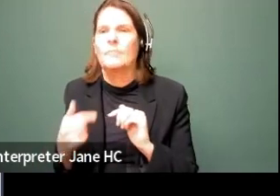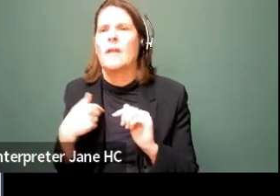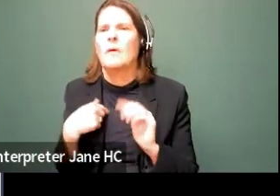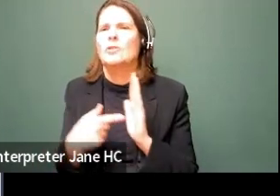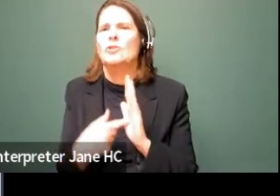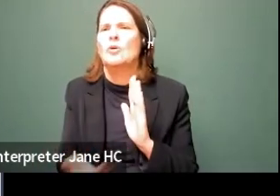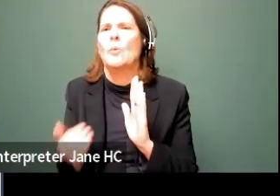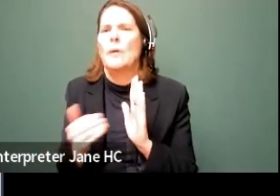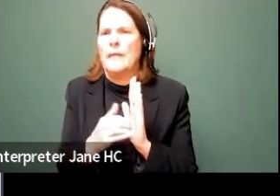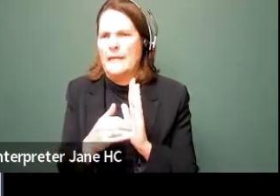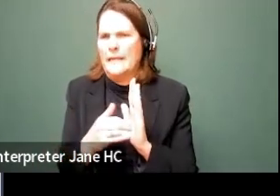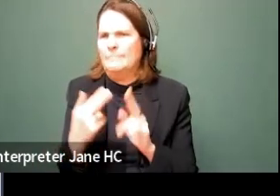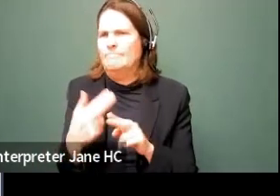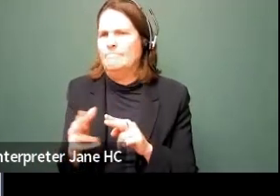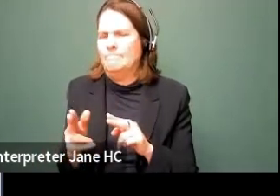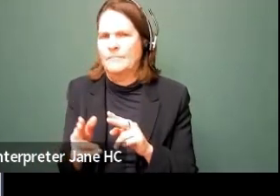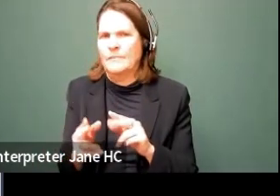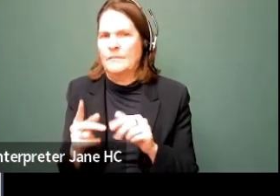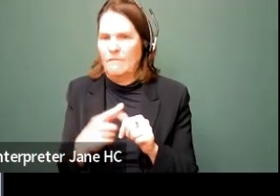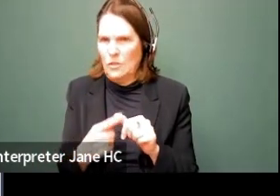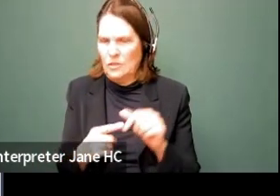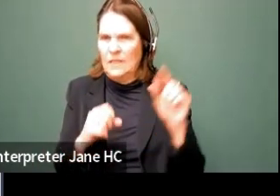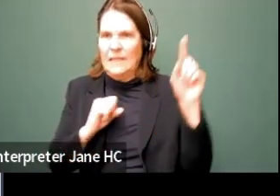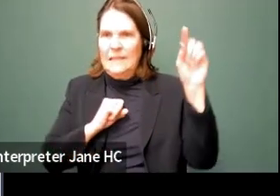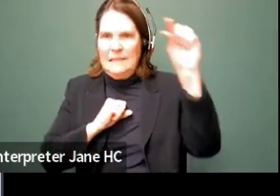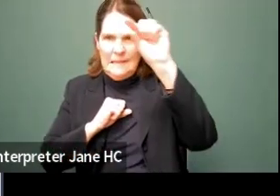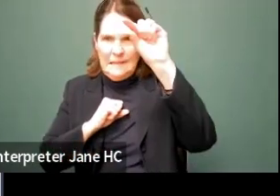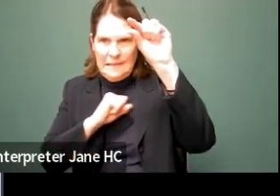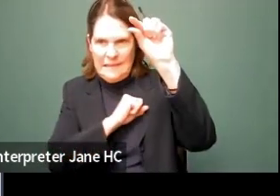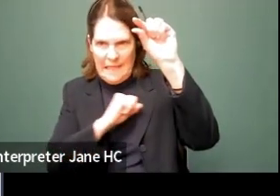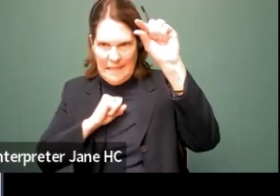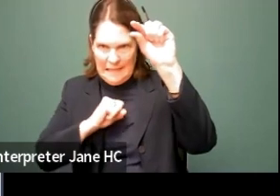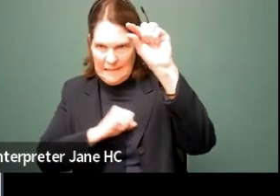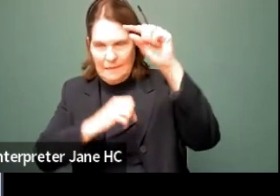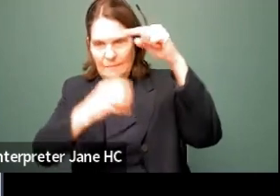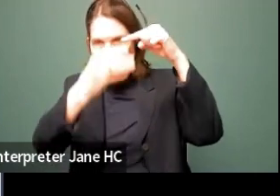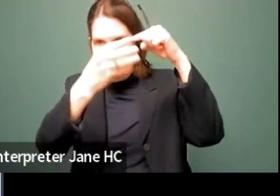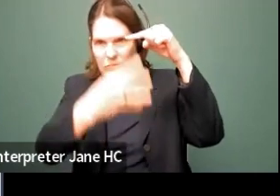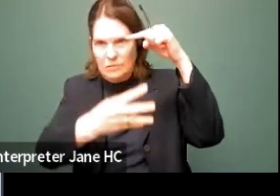real quick just by going to the Senate website,